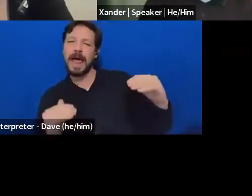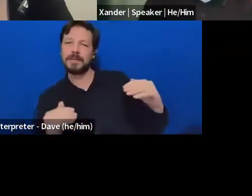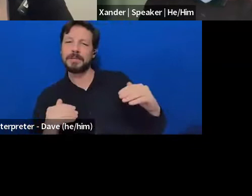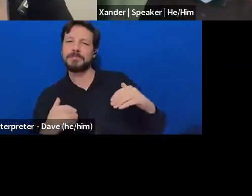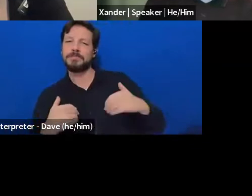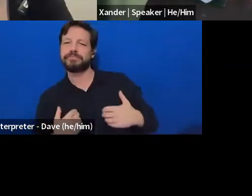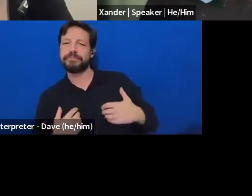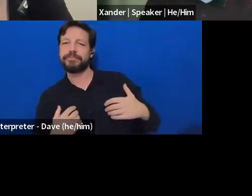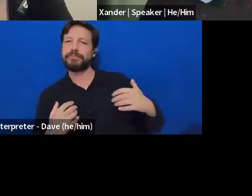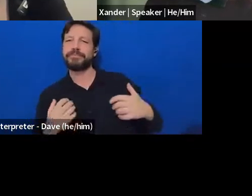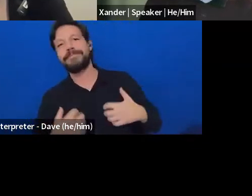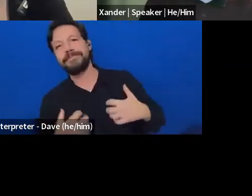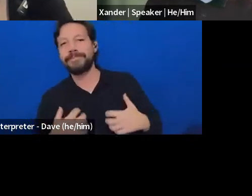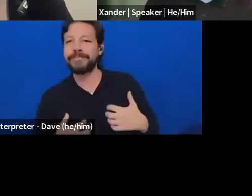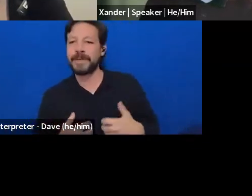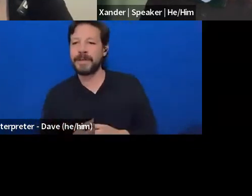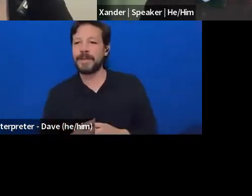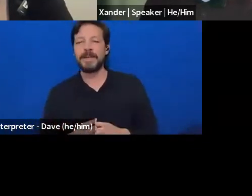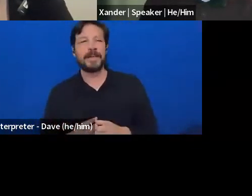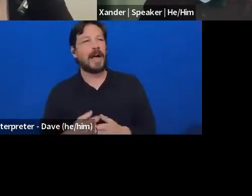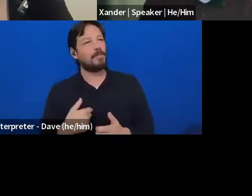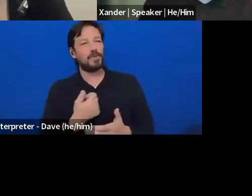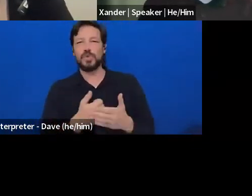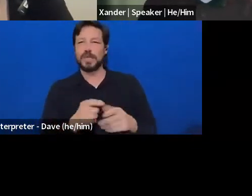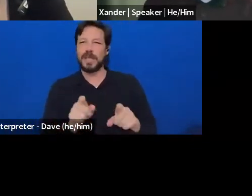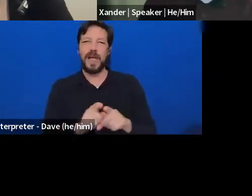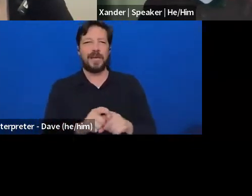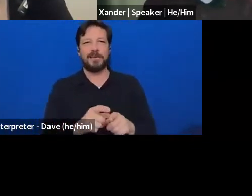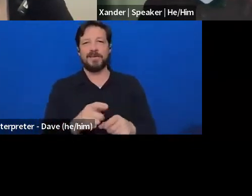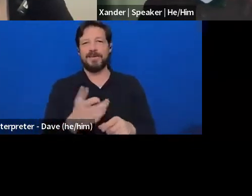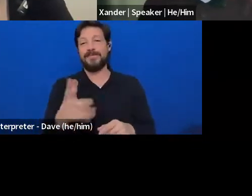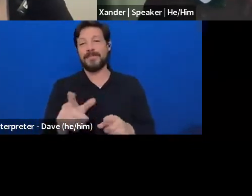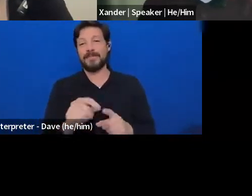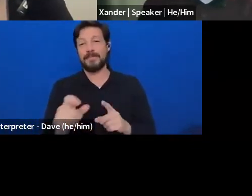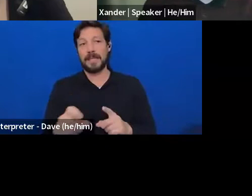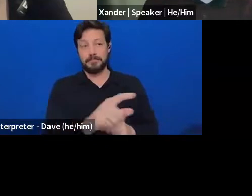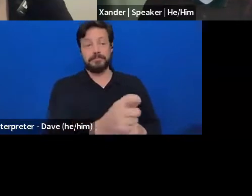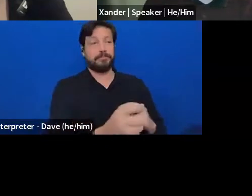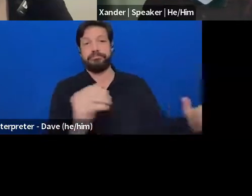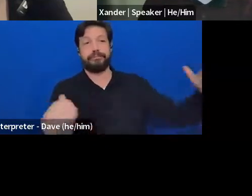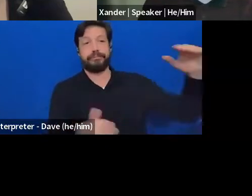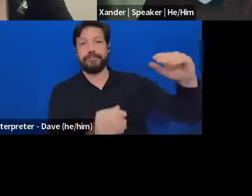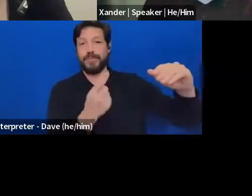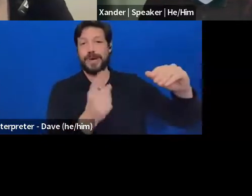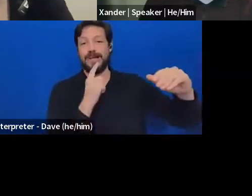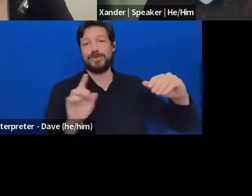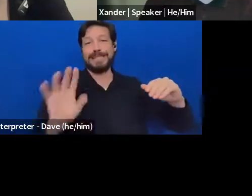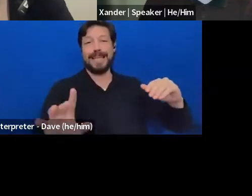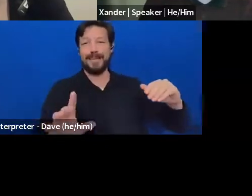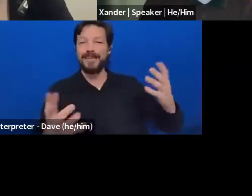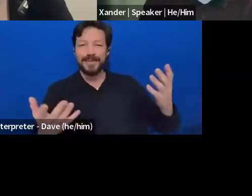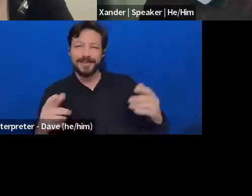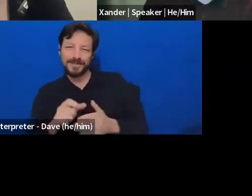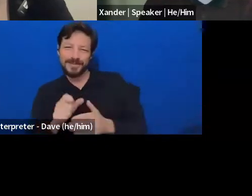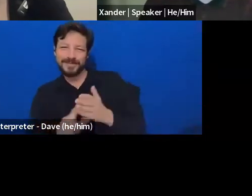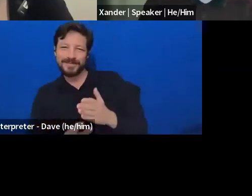So I was kind of at like 50% and they were at like 110. And that's mainly due to the nature of my disability with my